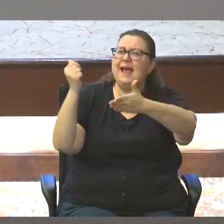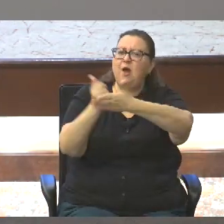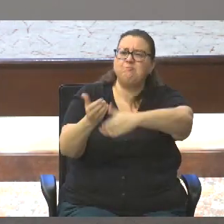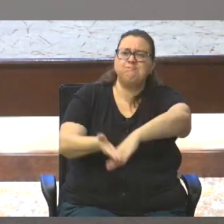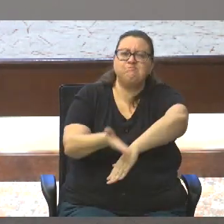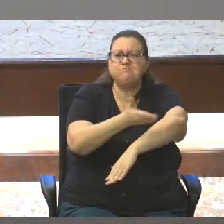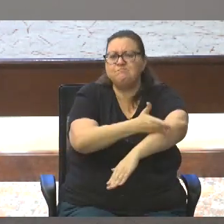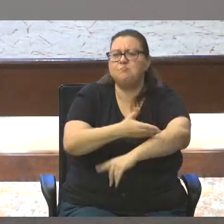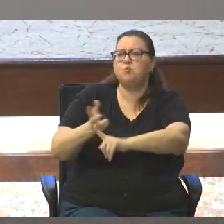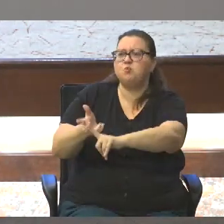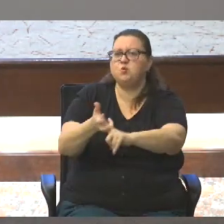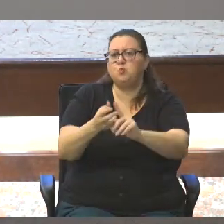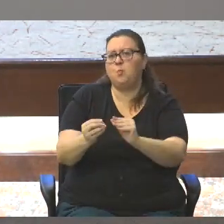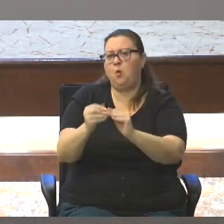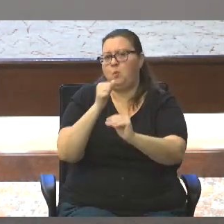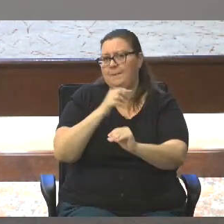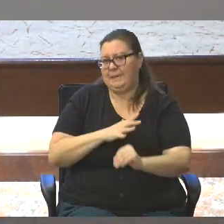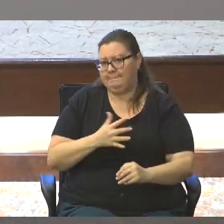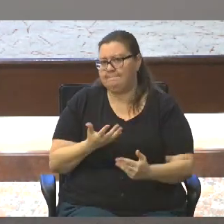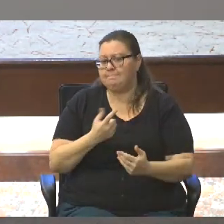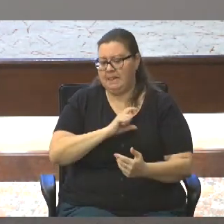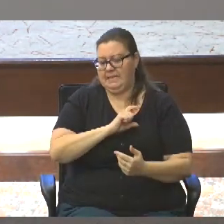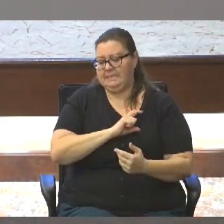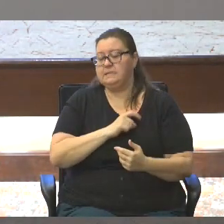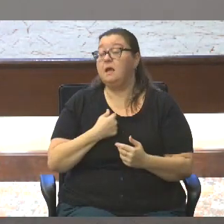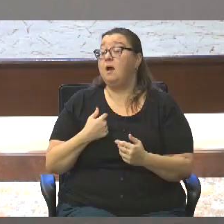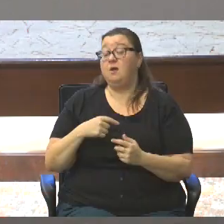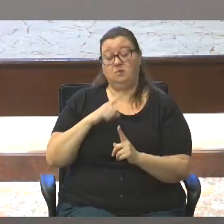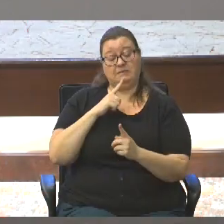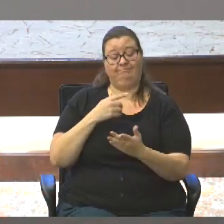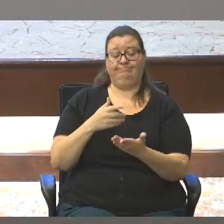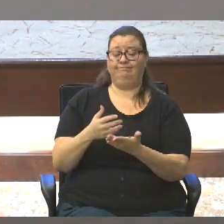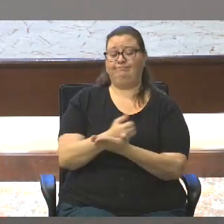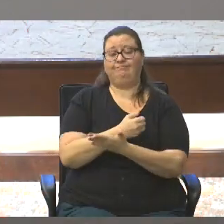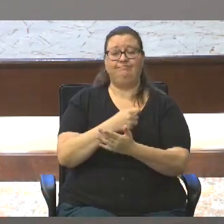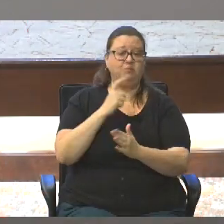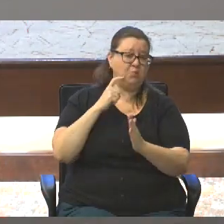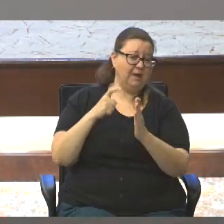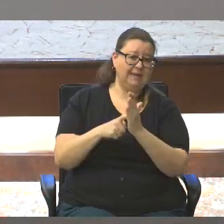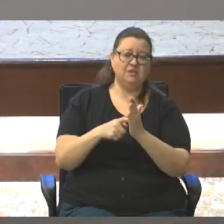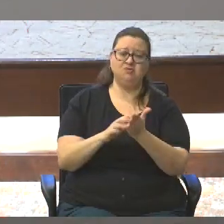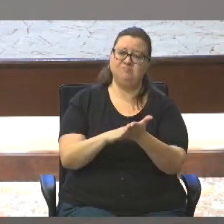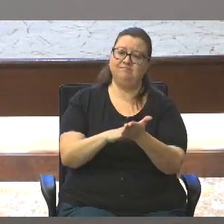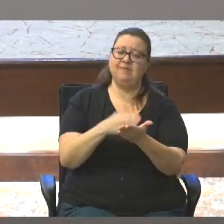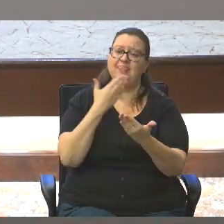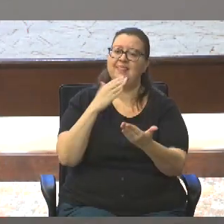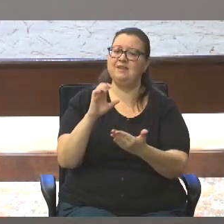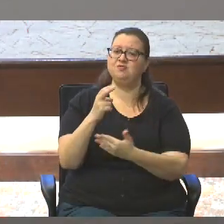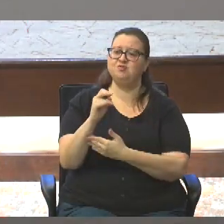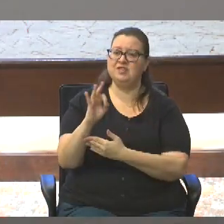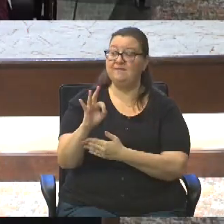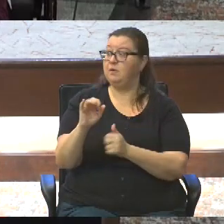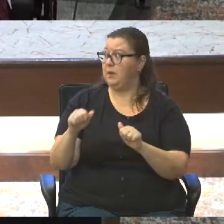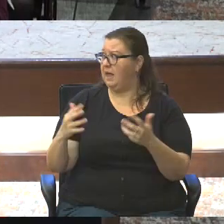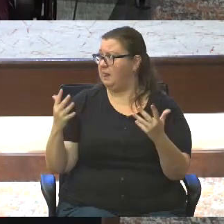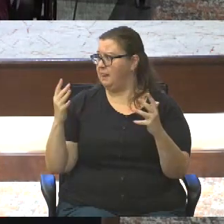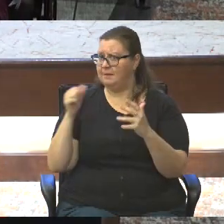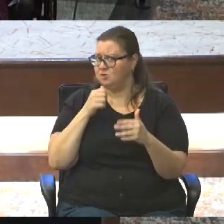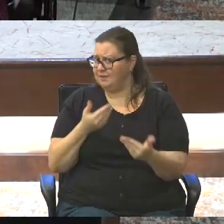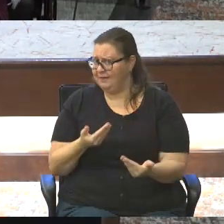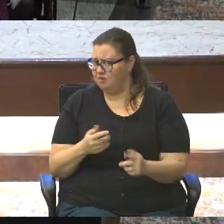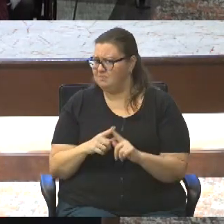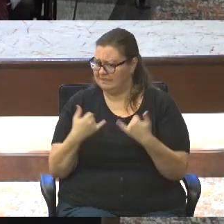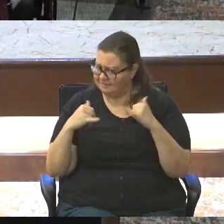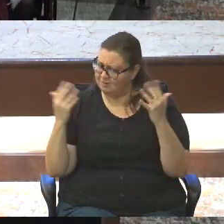enforcement. It's well-deserved recognition, and wanted to say thanks, Chief. I guess we can clap even though she's not here.